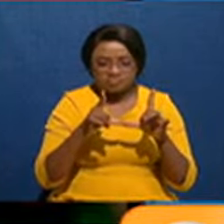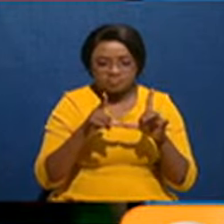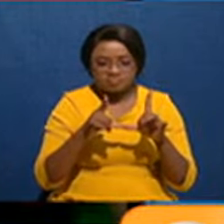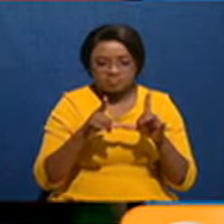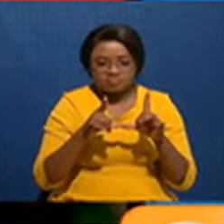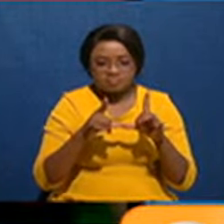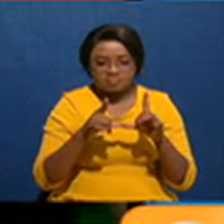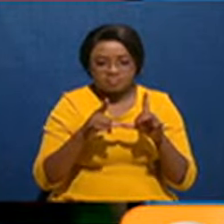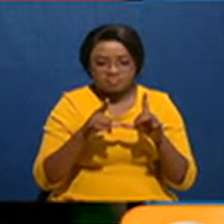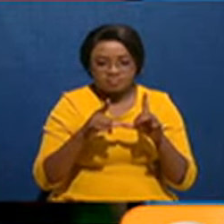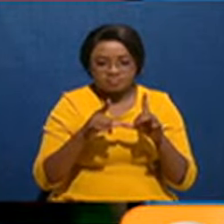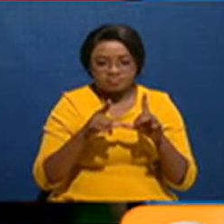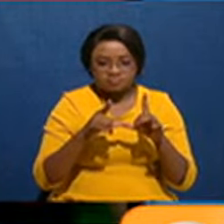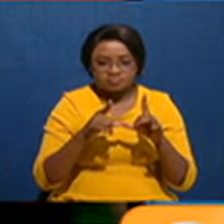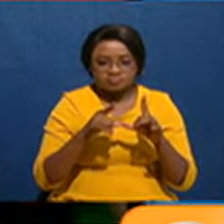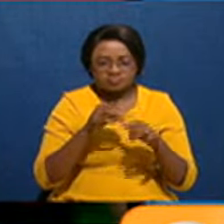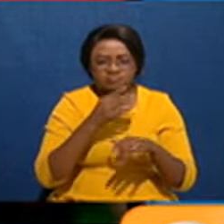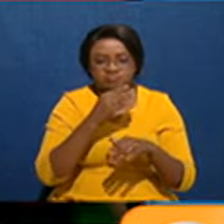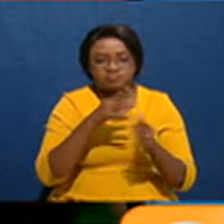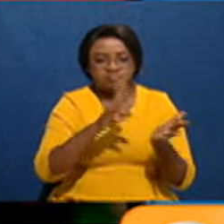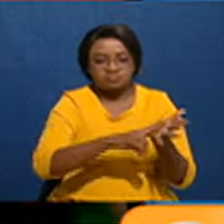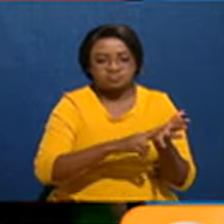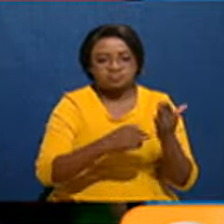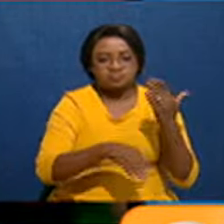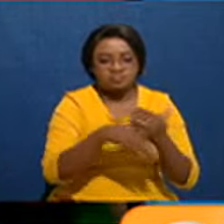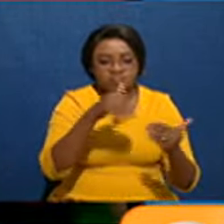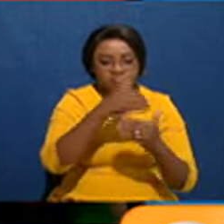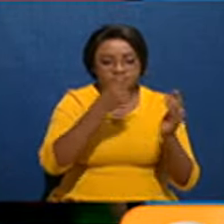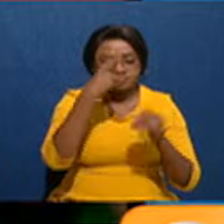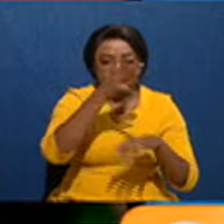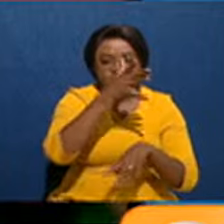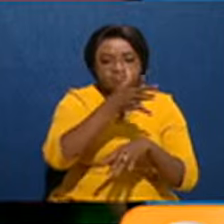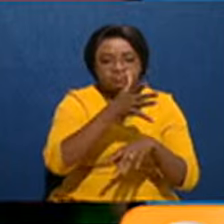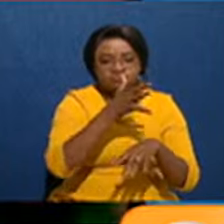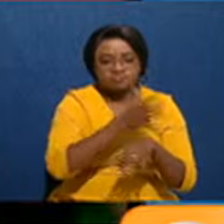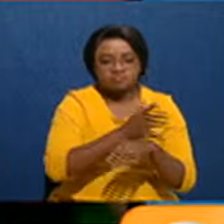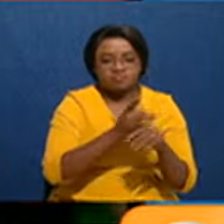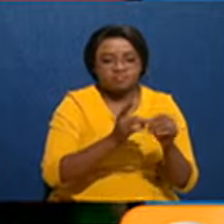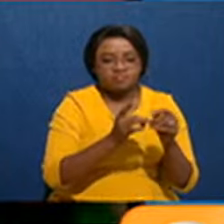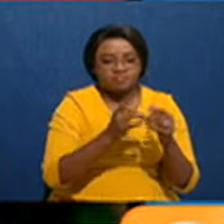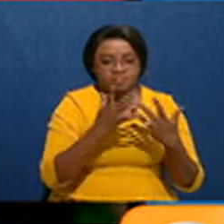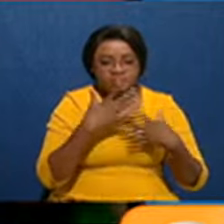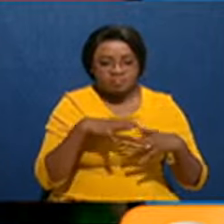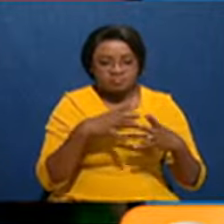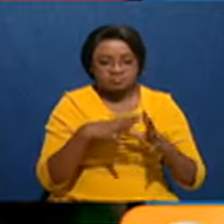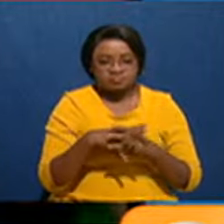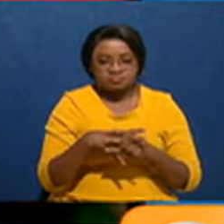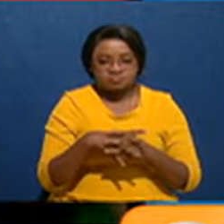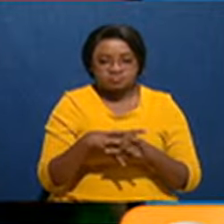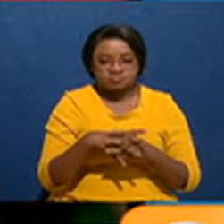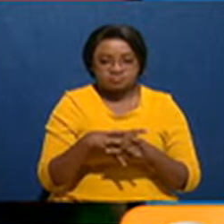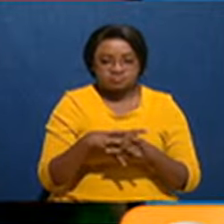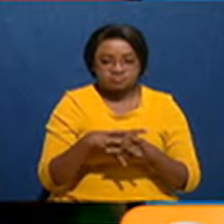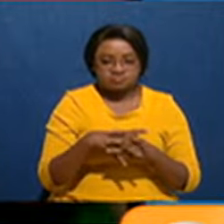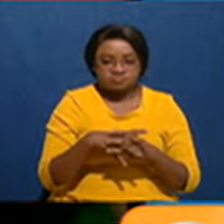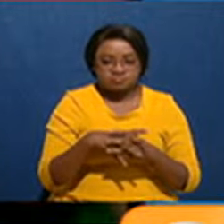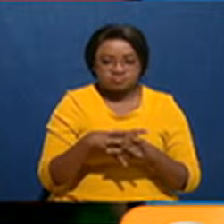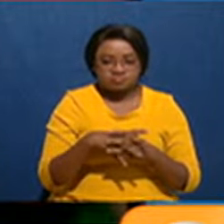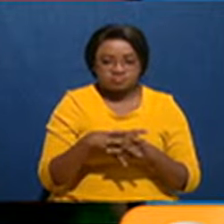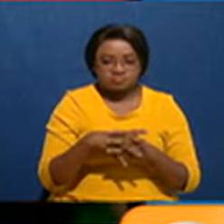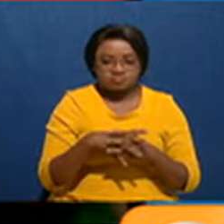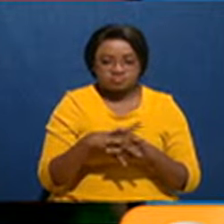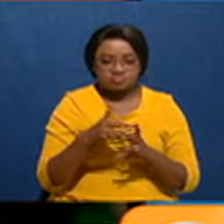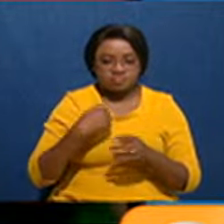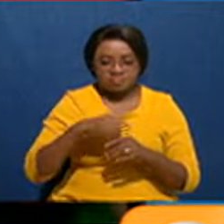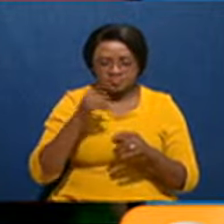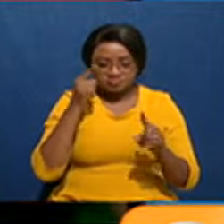billings for unscrupulous developers. So we'll engage to make sure that engineers are retained during the implementation